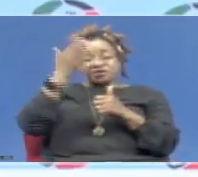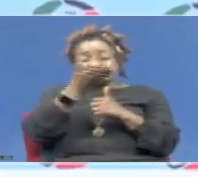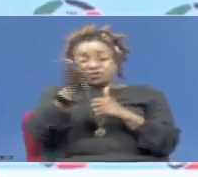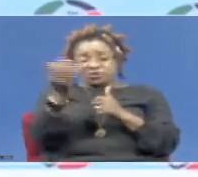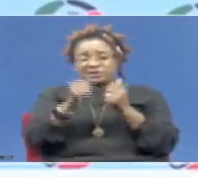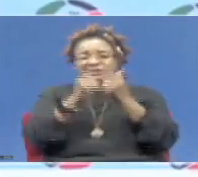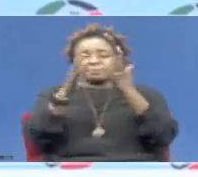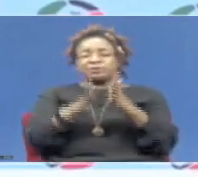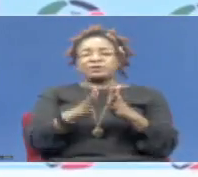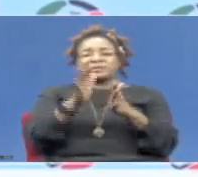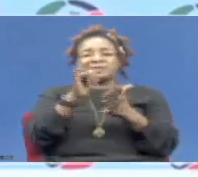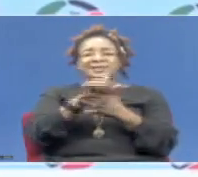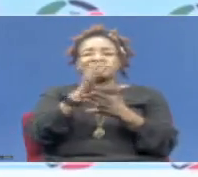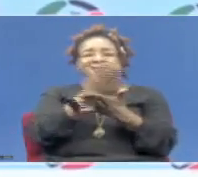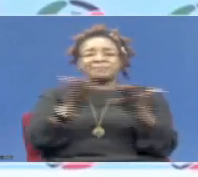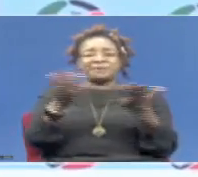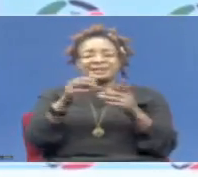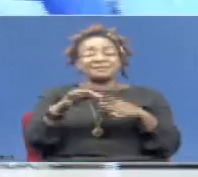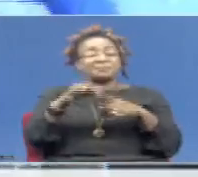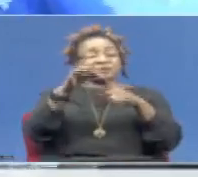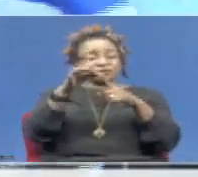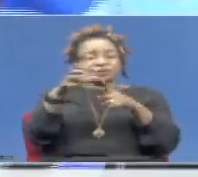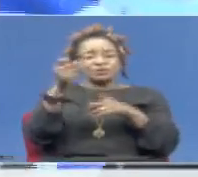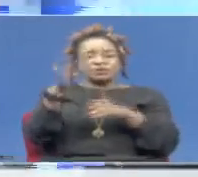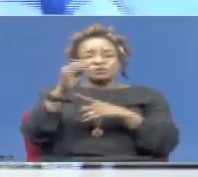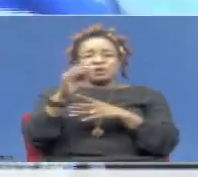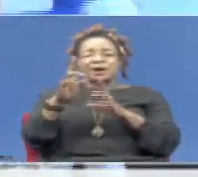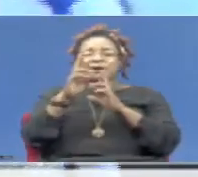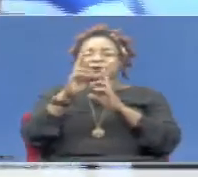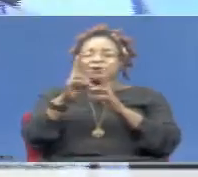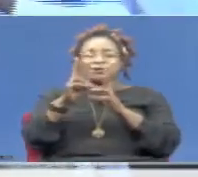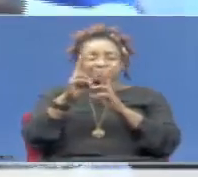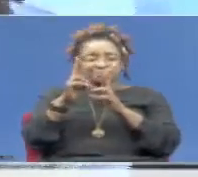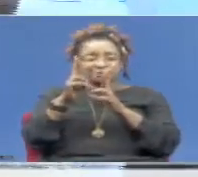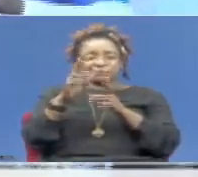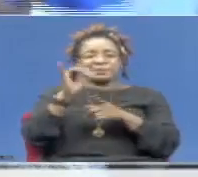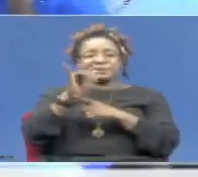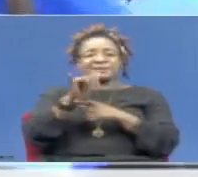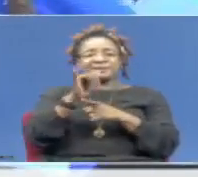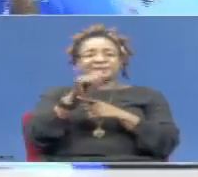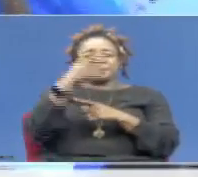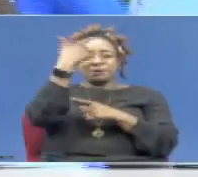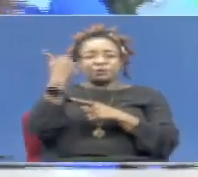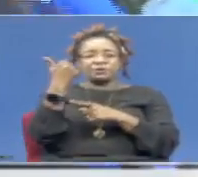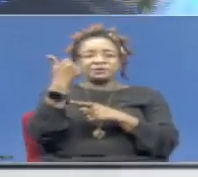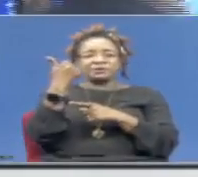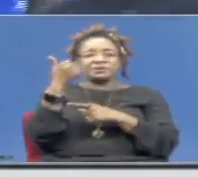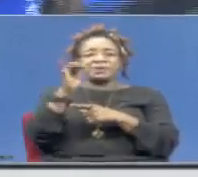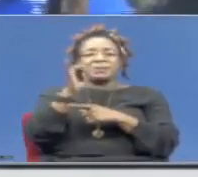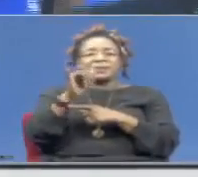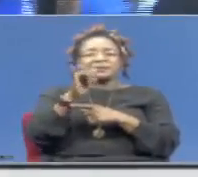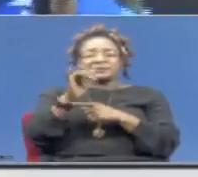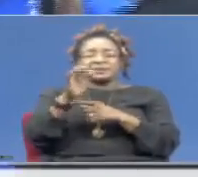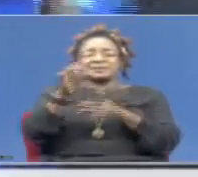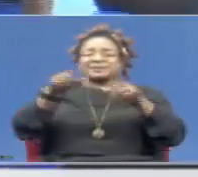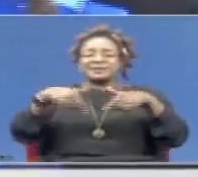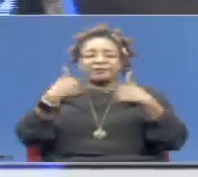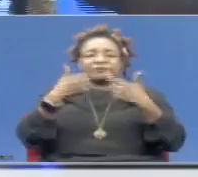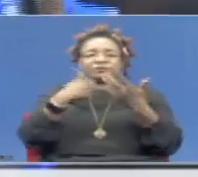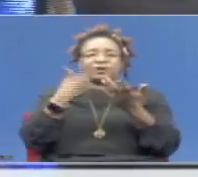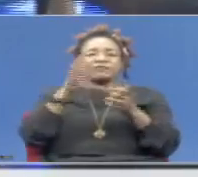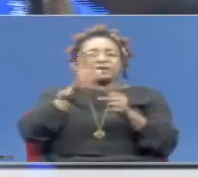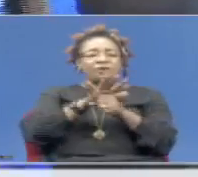it's something a little bit special. So I hope it will be a big crowd there, because I think both teams deserve to have a lot